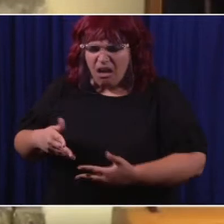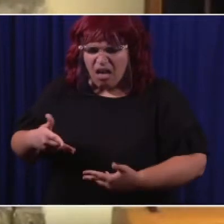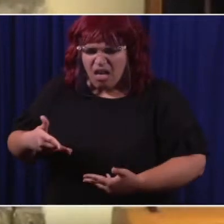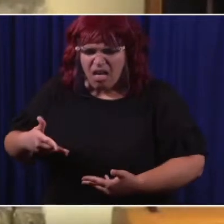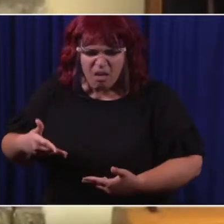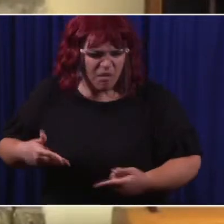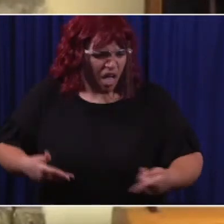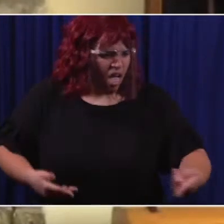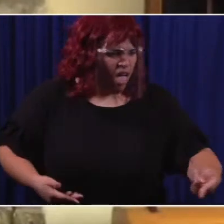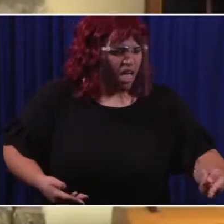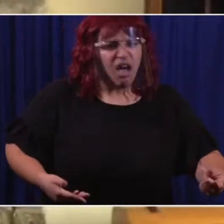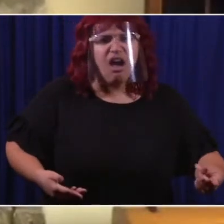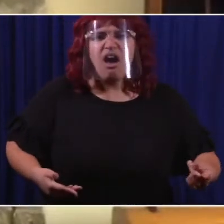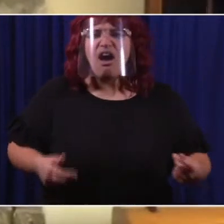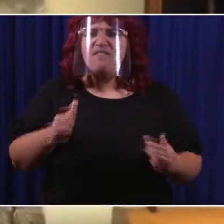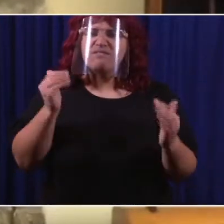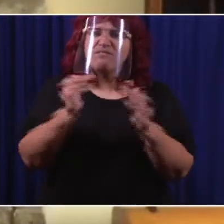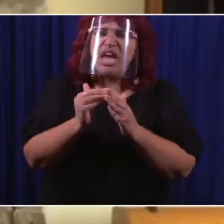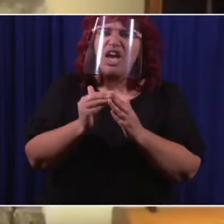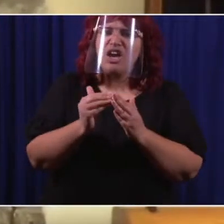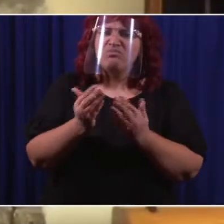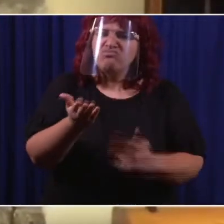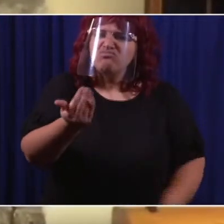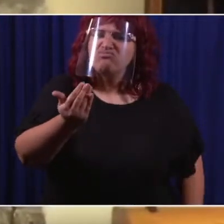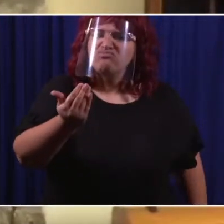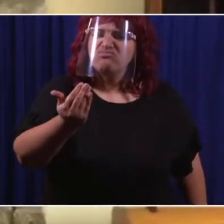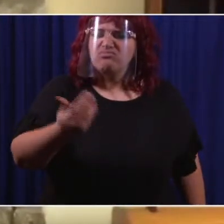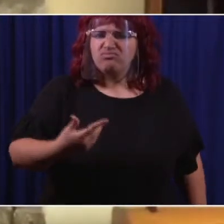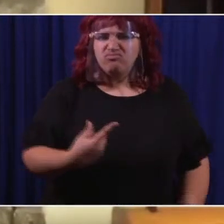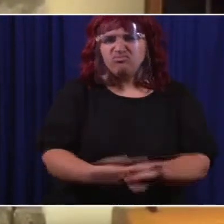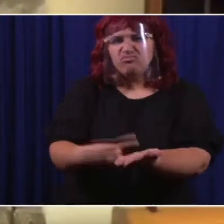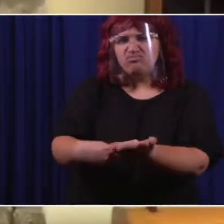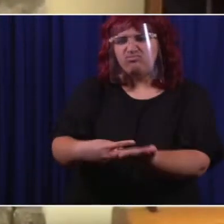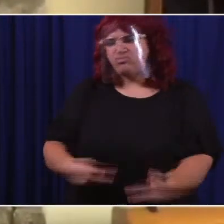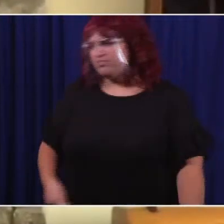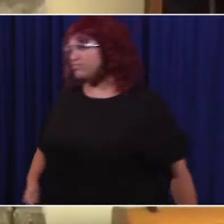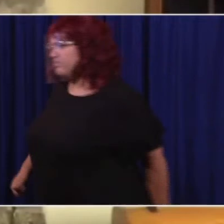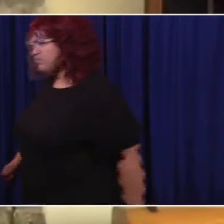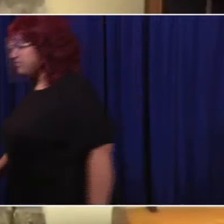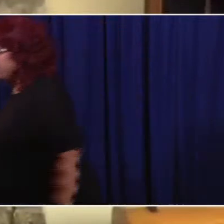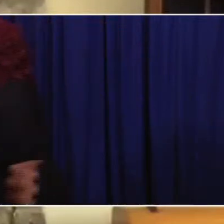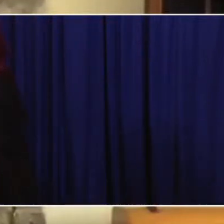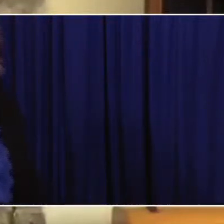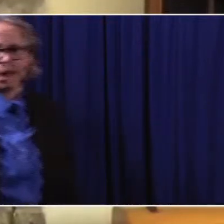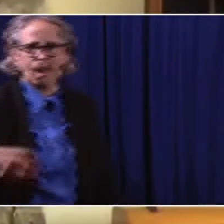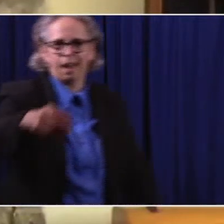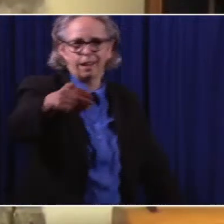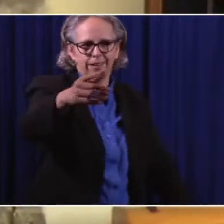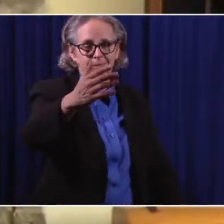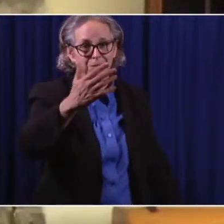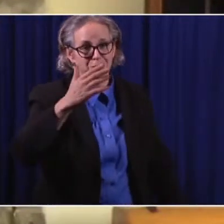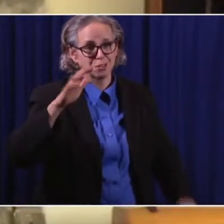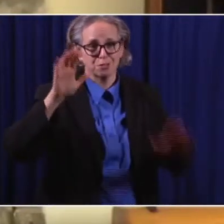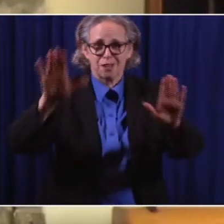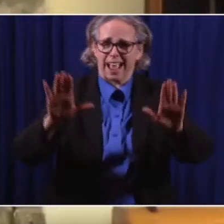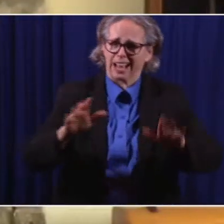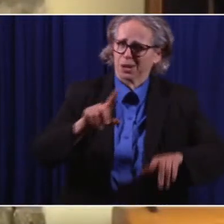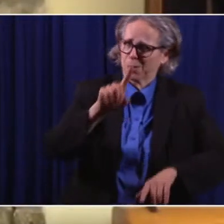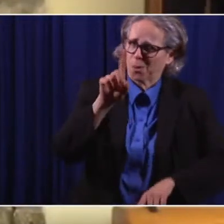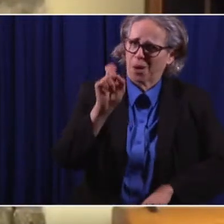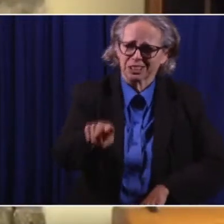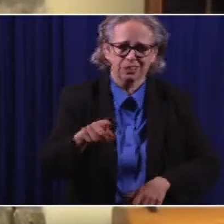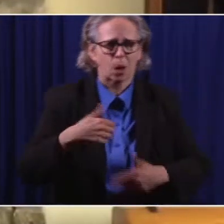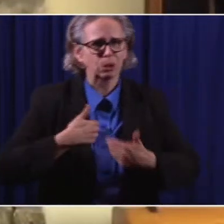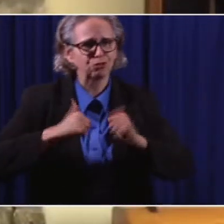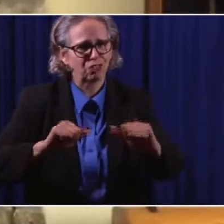violators? Great question. And let me try to answer that. First of all,